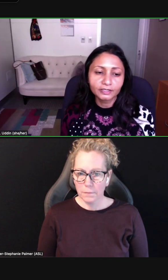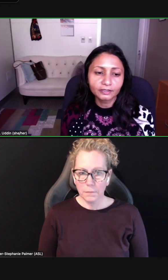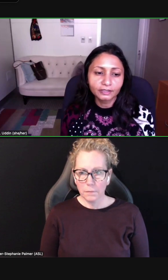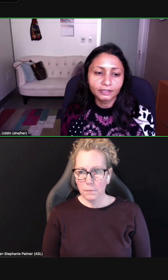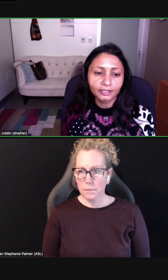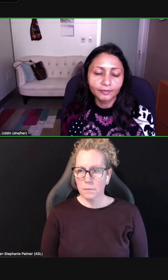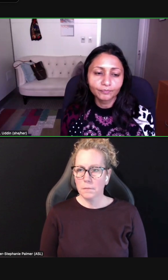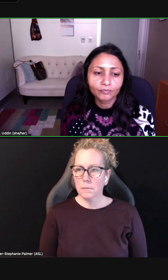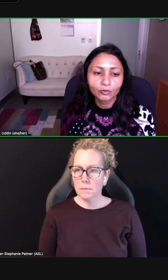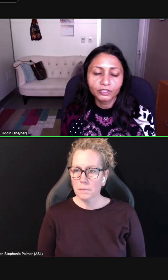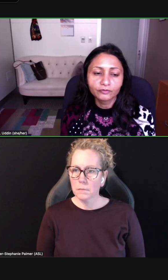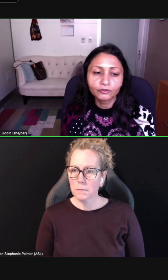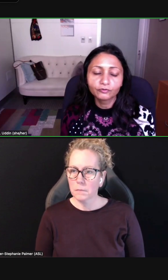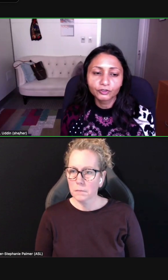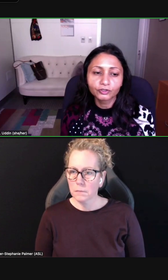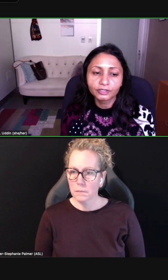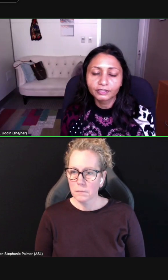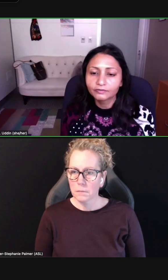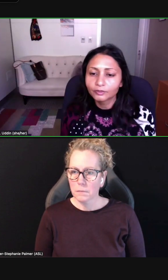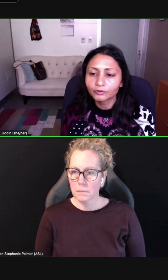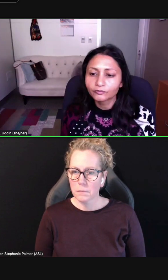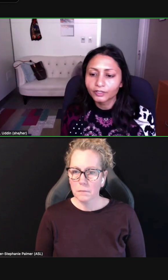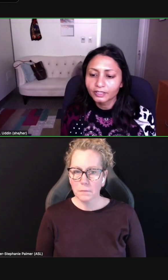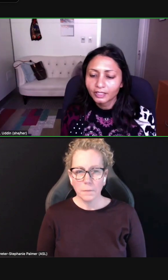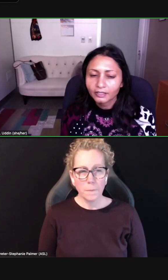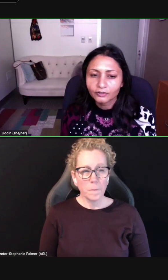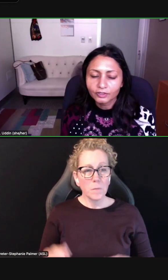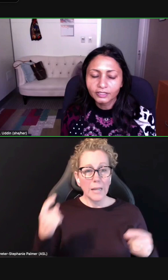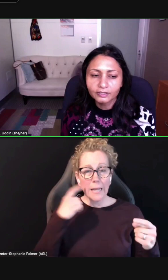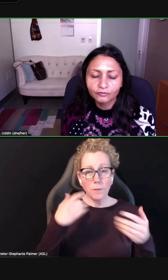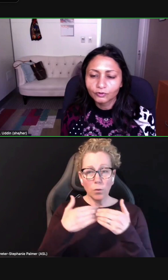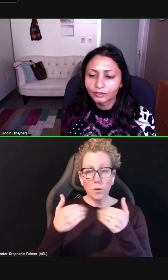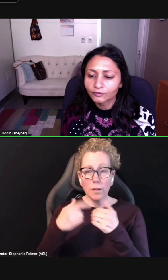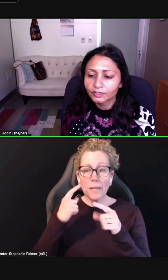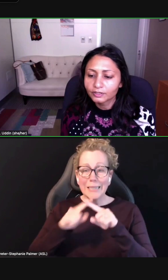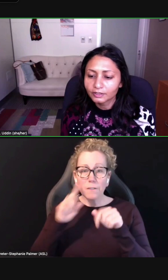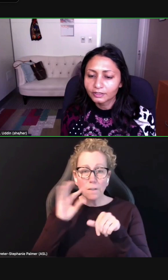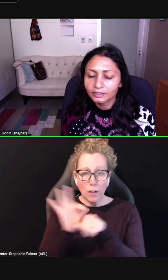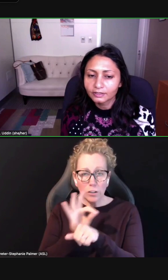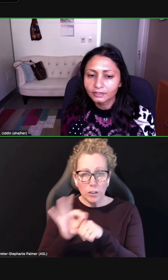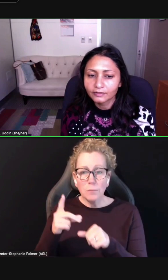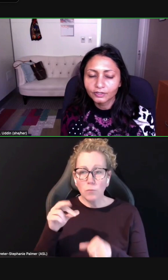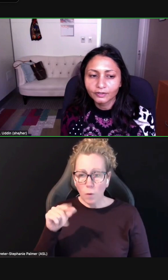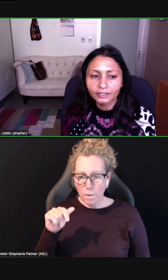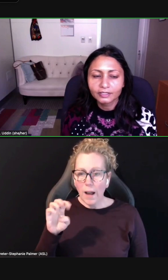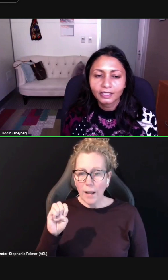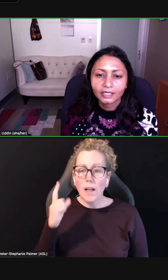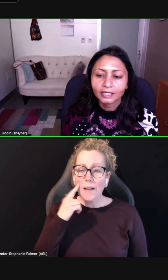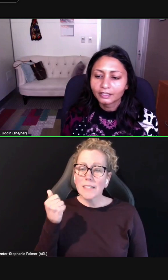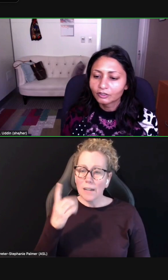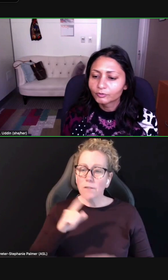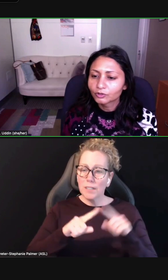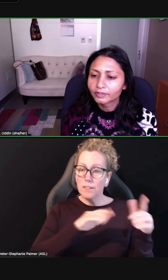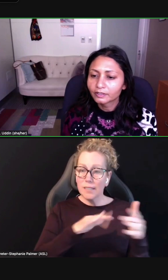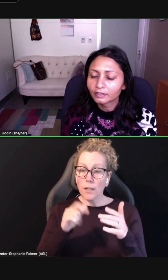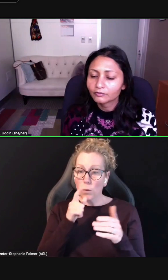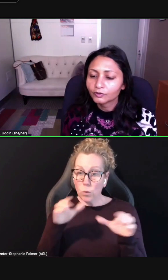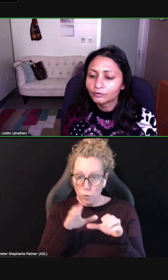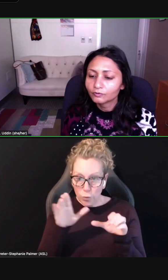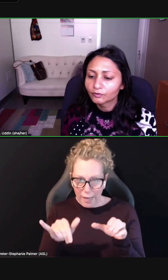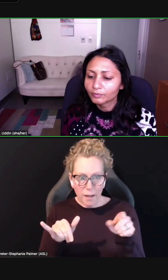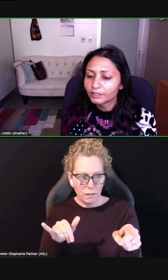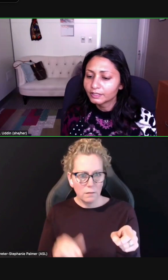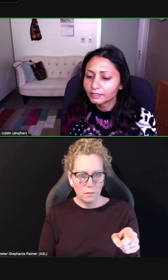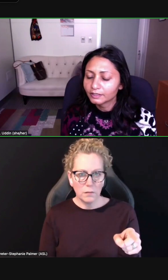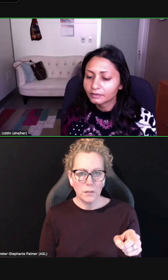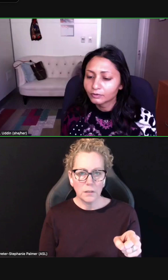subdivisions, basically, with different functional connectivity profiles, there's at least a few different studies that have done this. And here I'm showing a